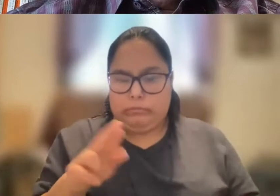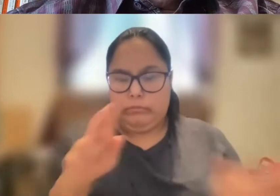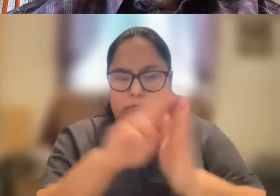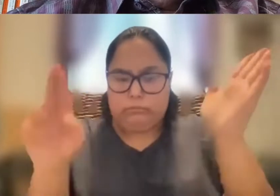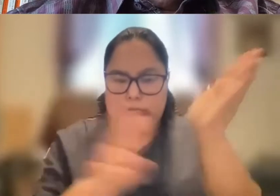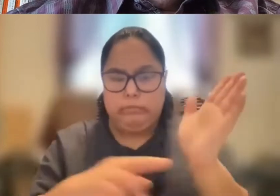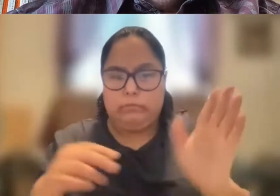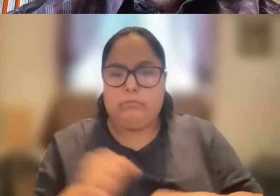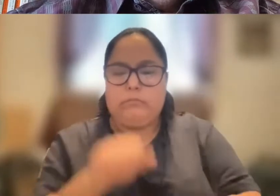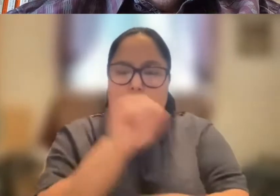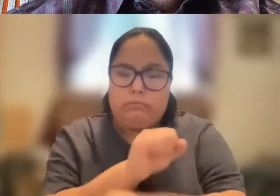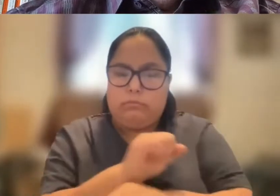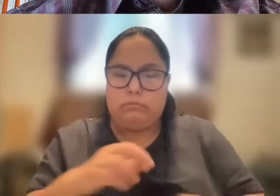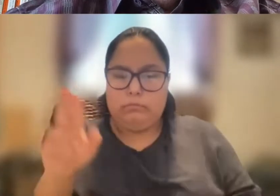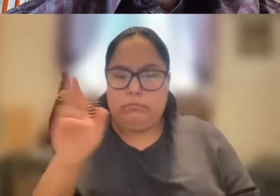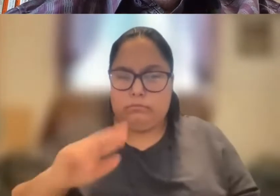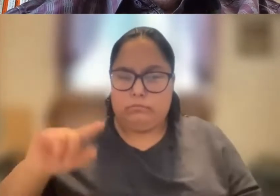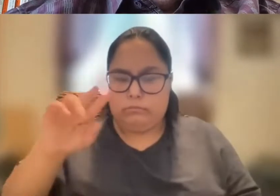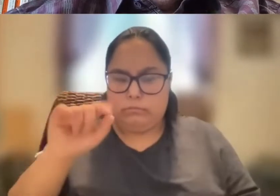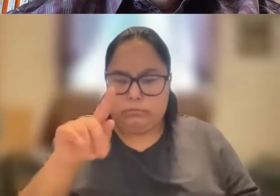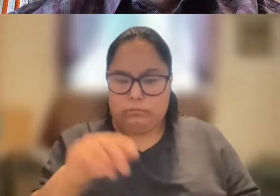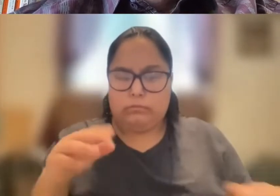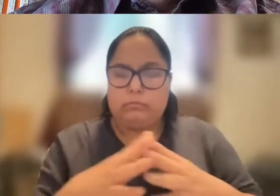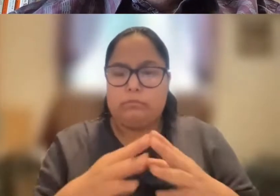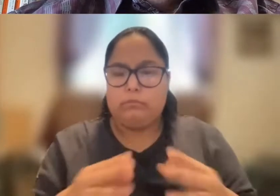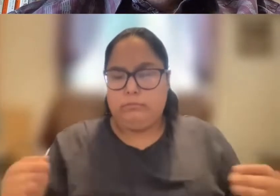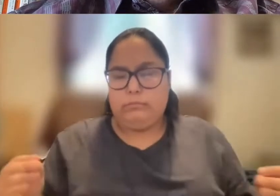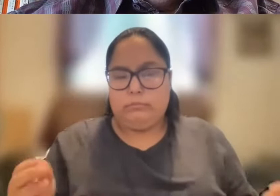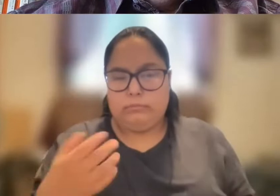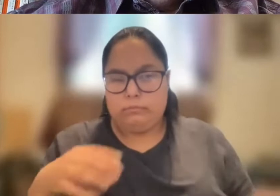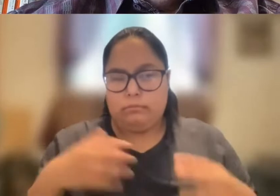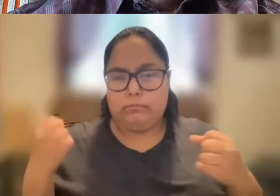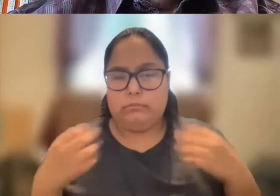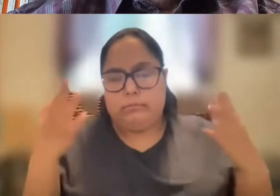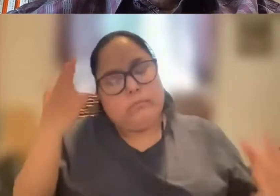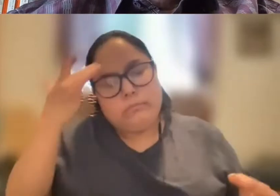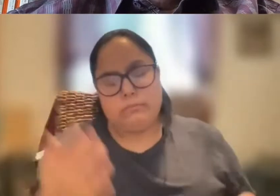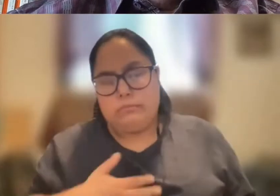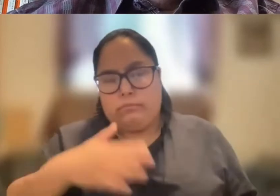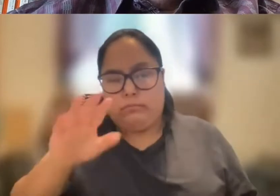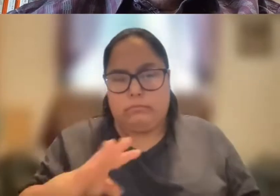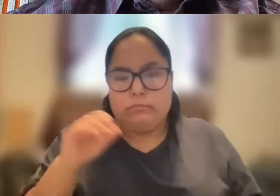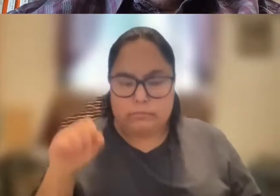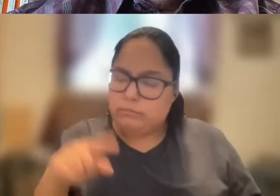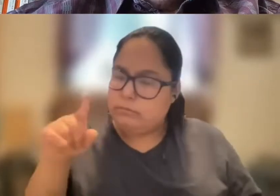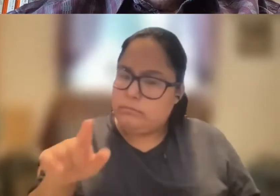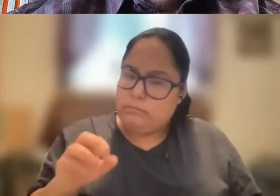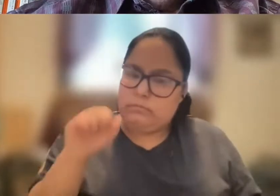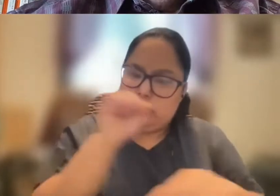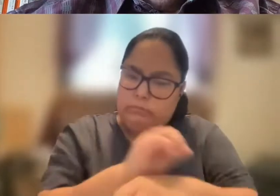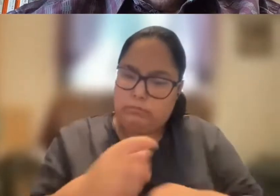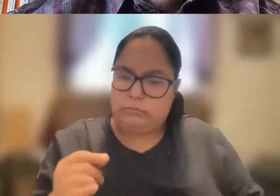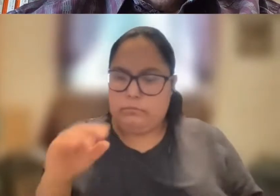work the unit has done, and perhaps without sounding too big on myself, a bit of a nod to the work that